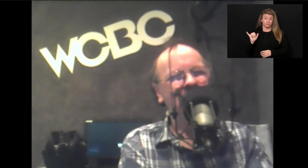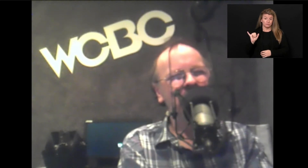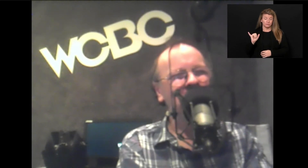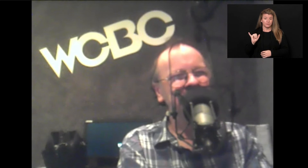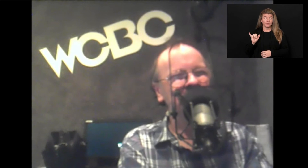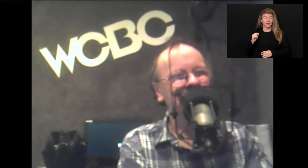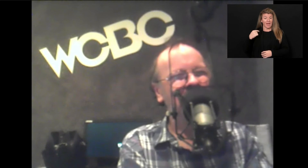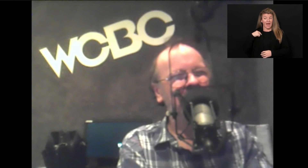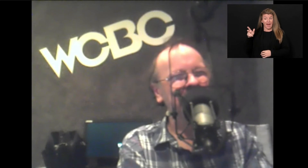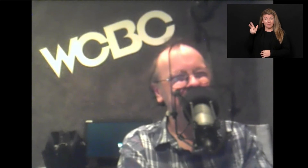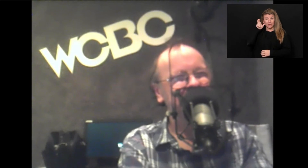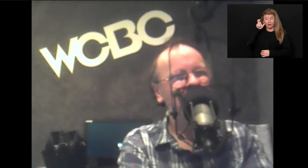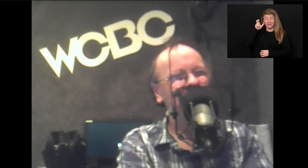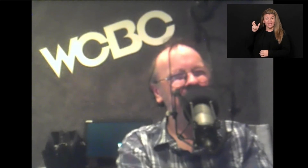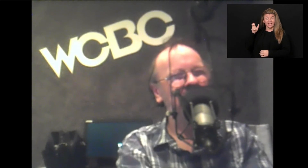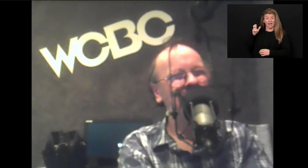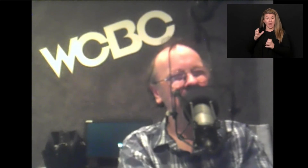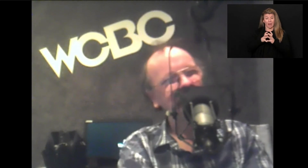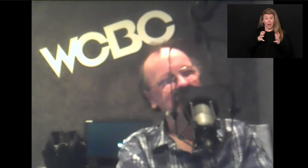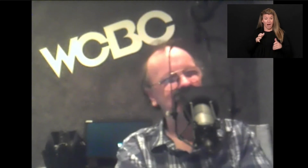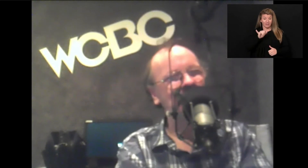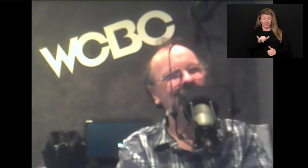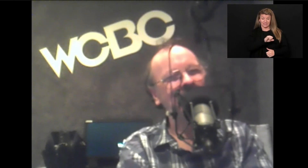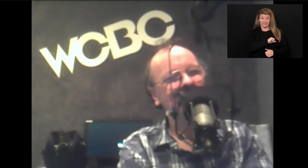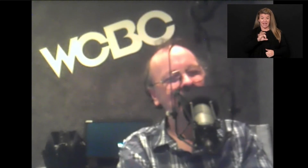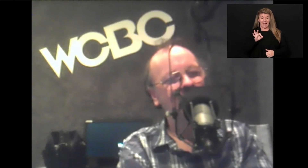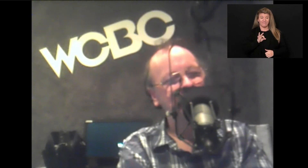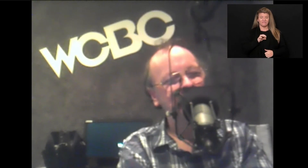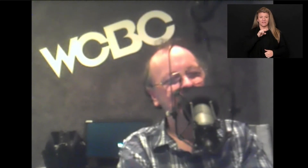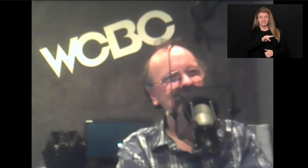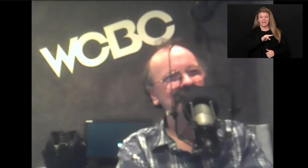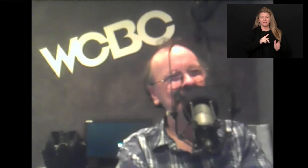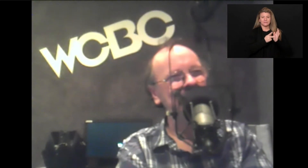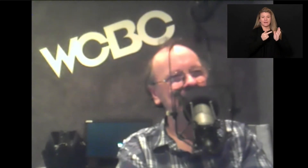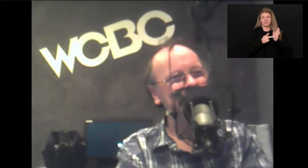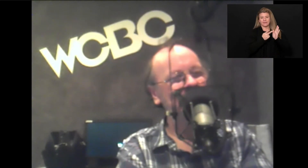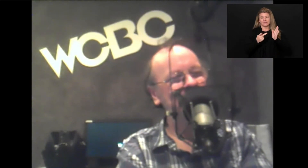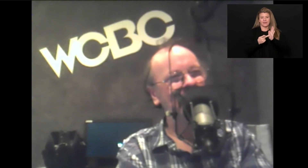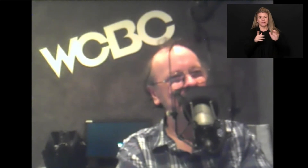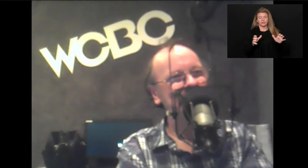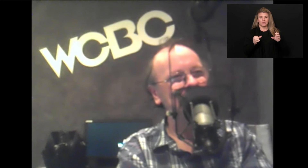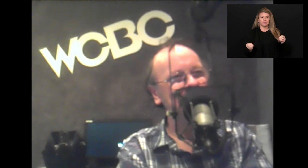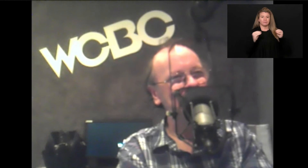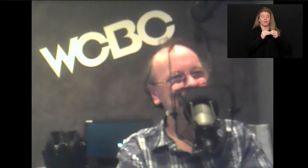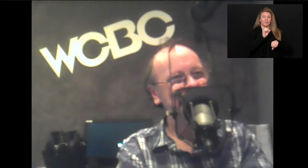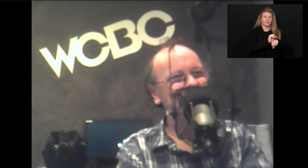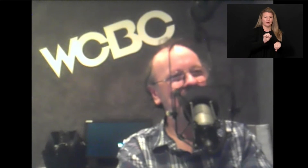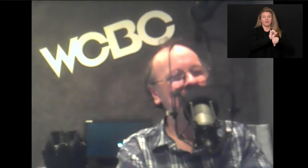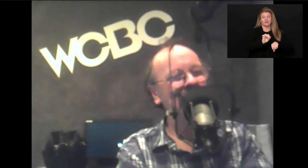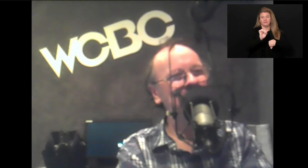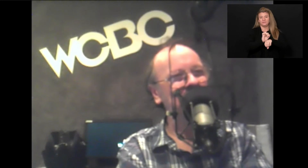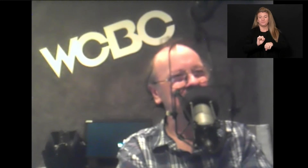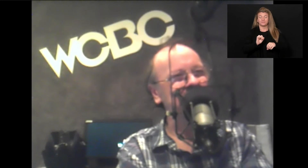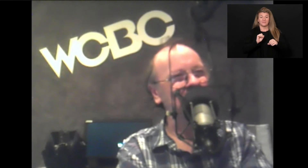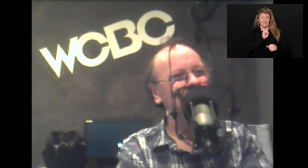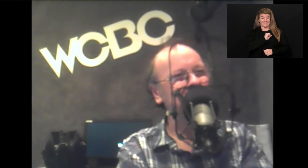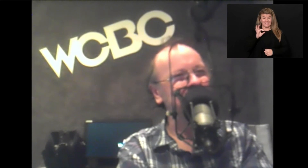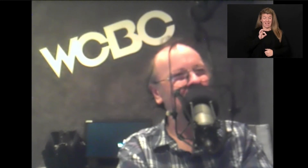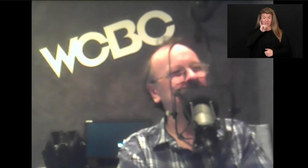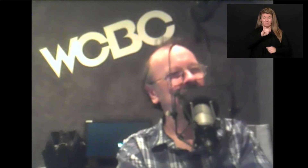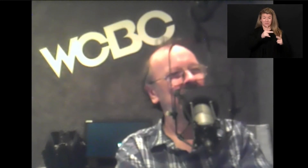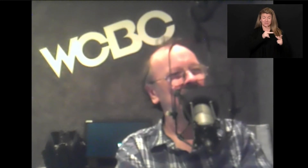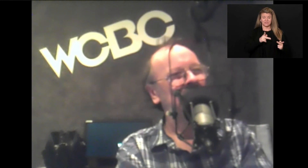getting reports that a lot of the staff have been doubling up on duties, and sometimes the staffing at the nursing